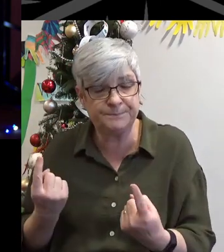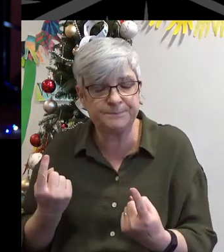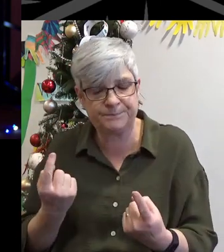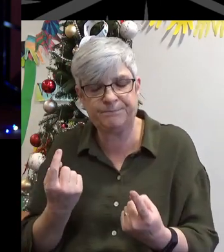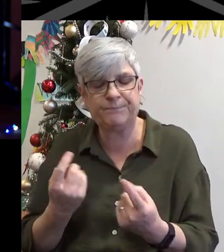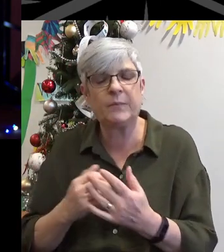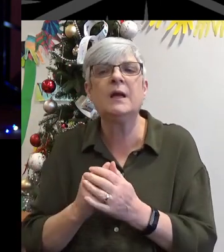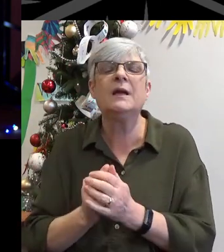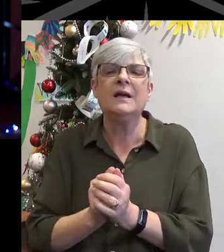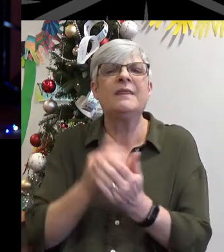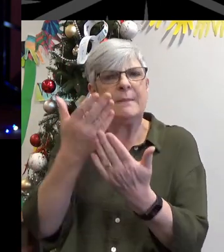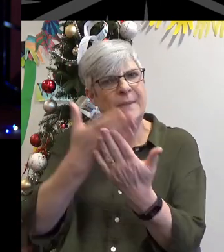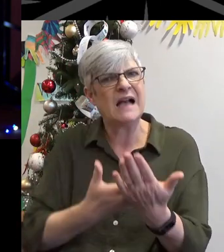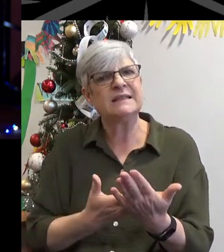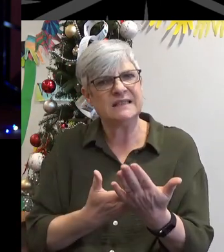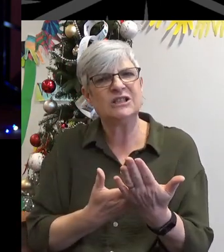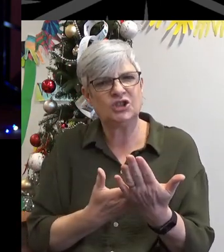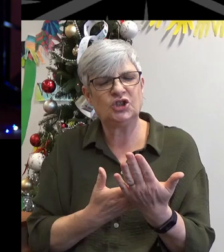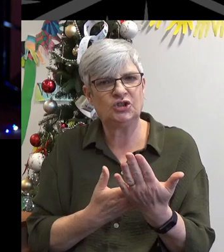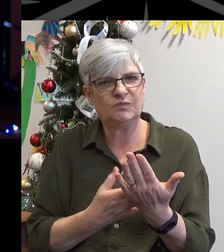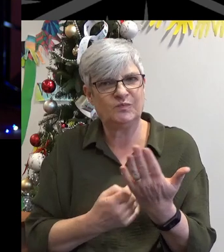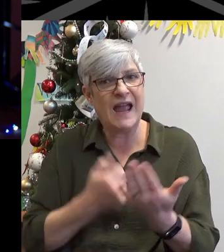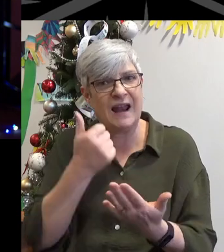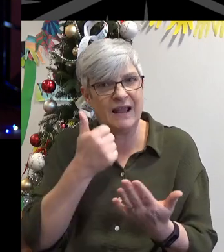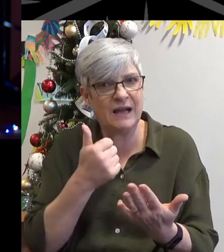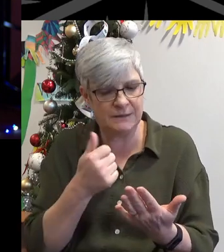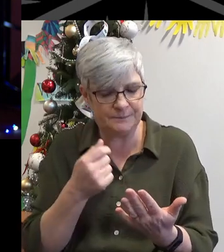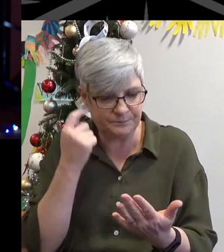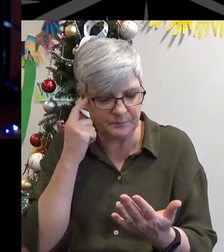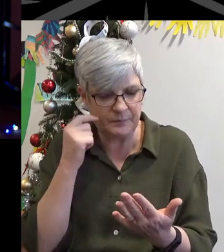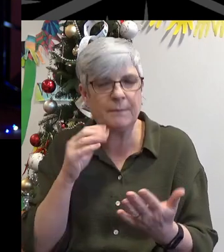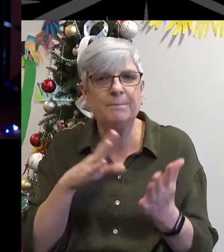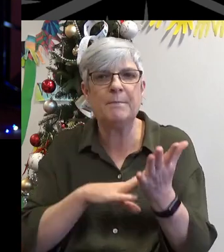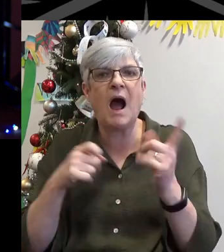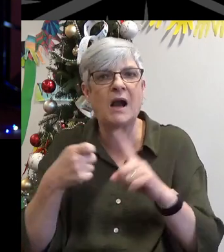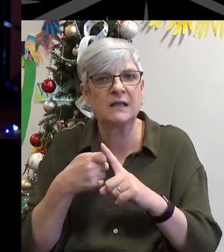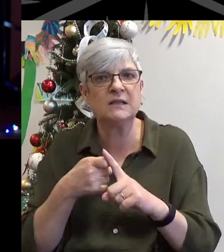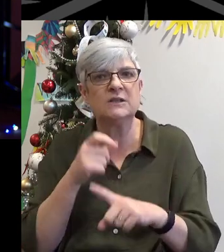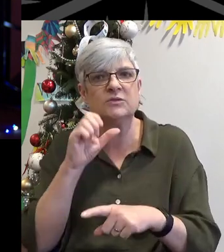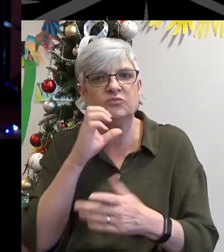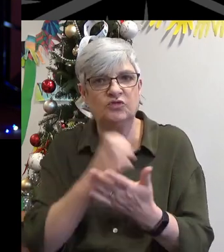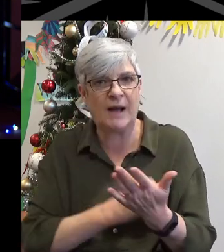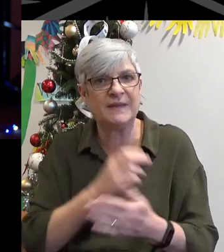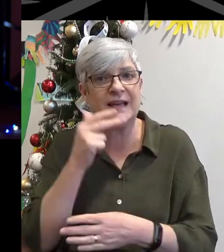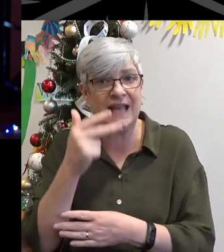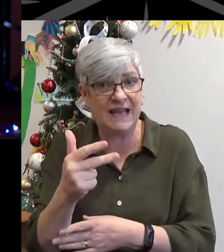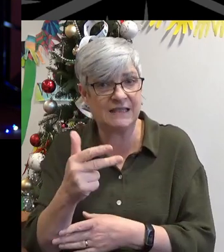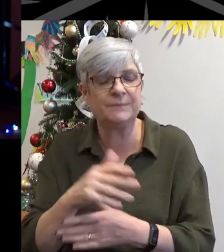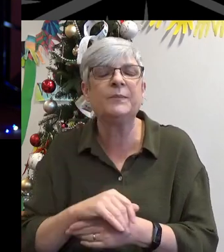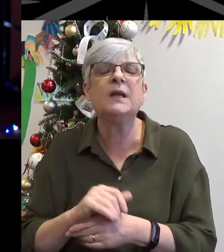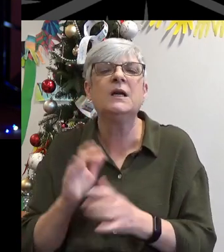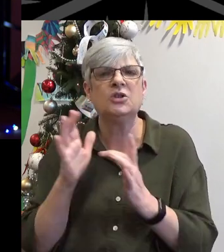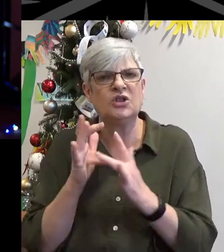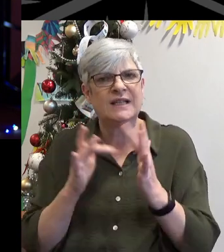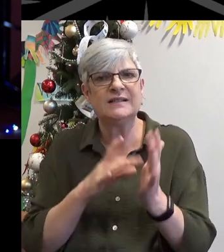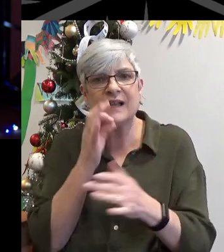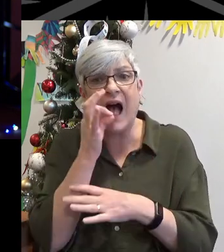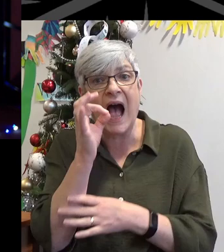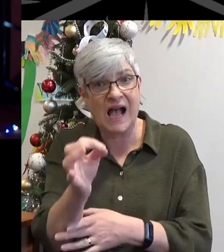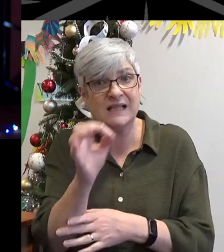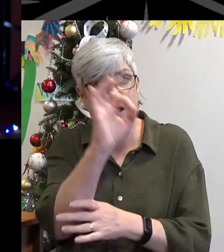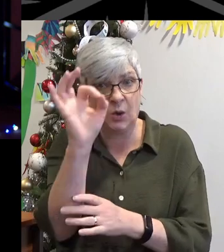Now, in the passage that I read earlier from the Bible in Mark chapter 8, Jesus is posing a question.